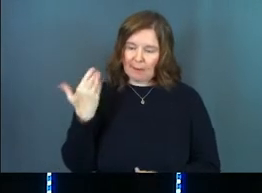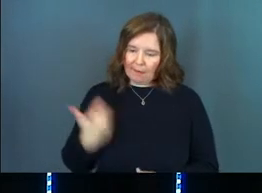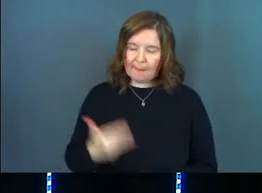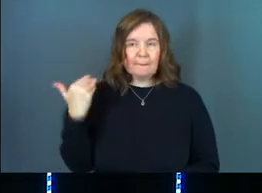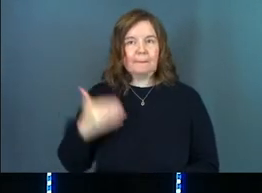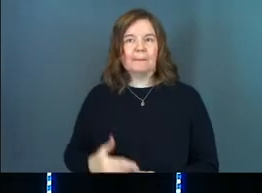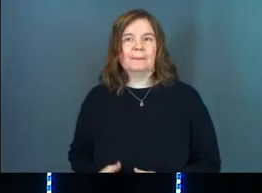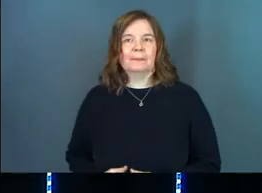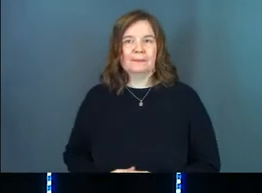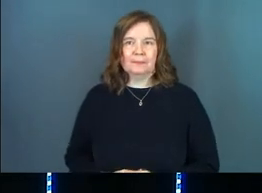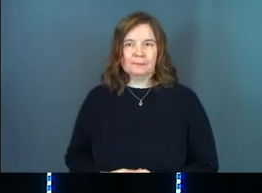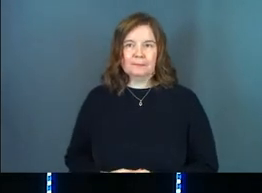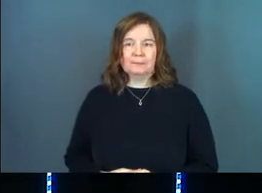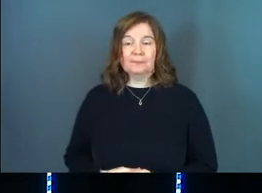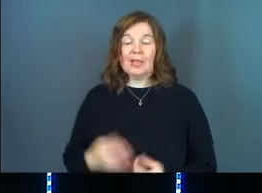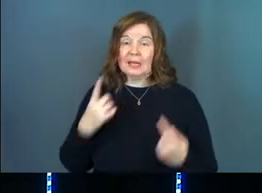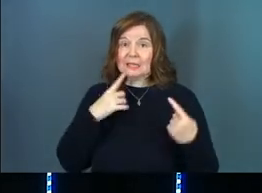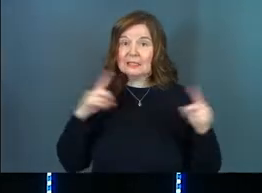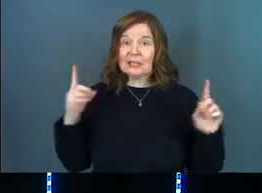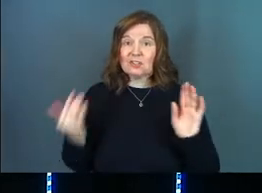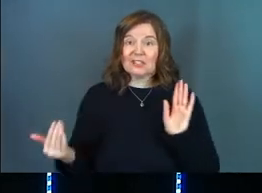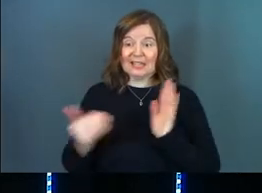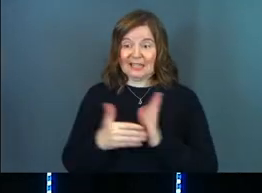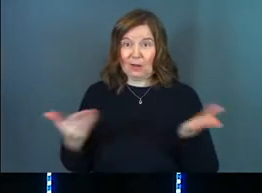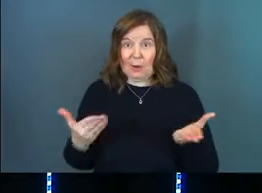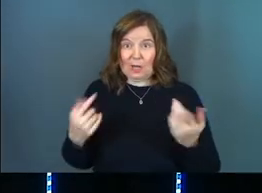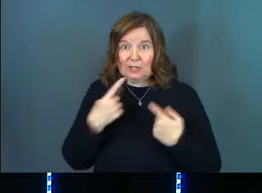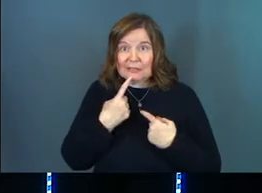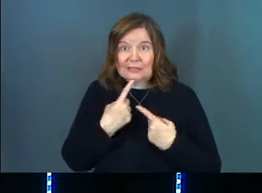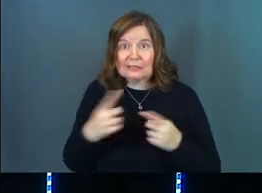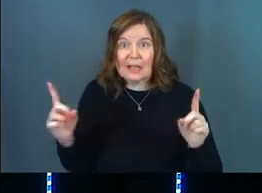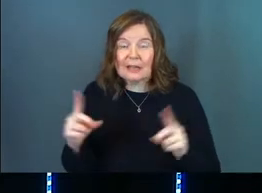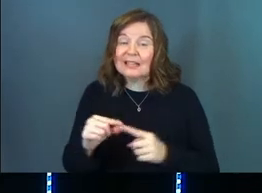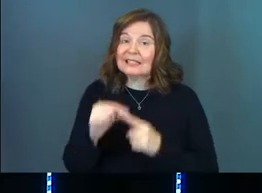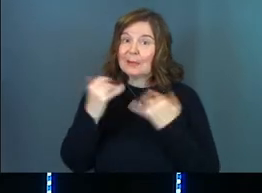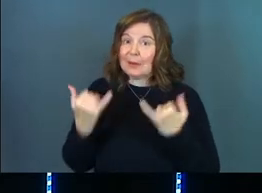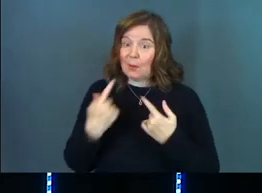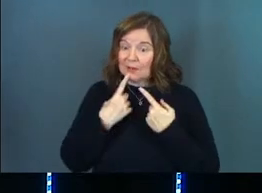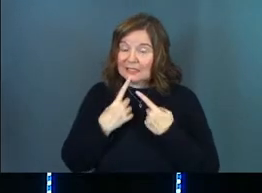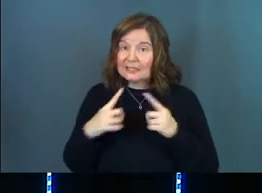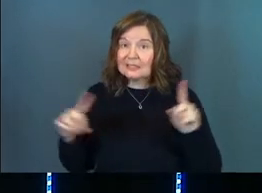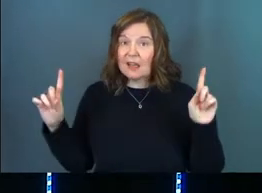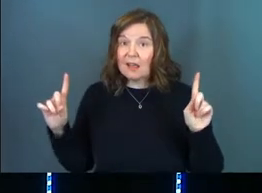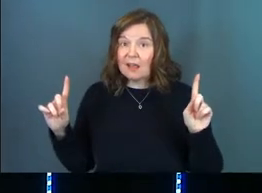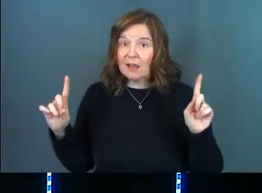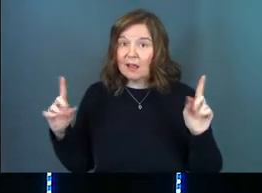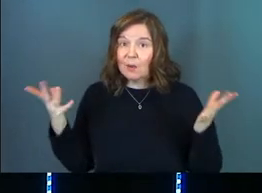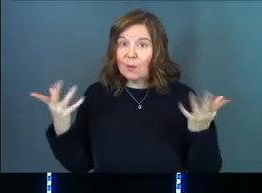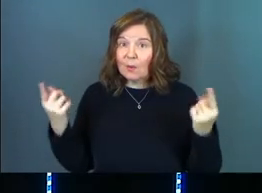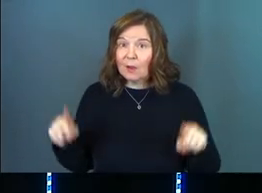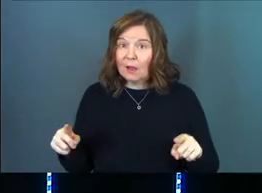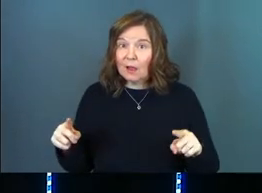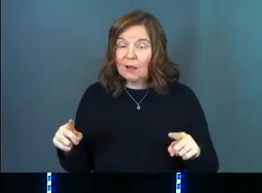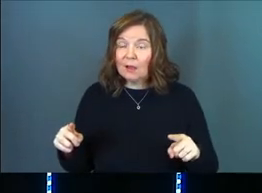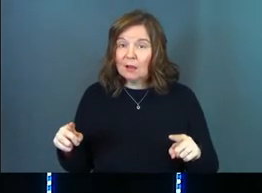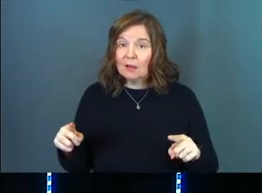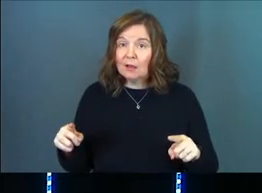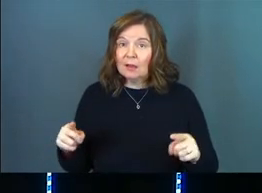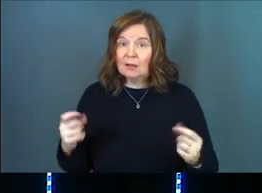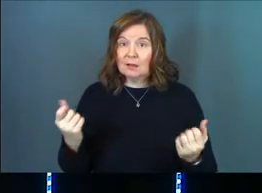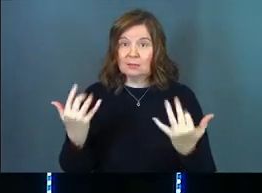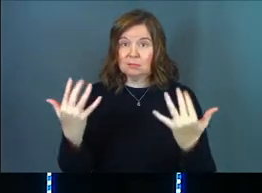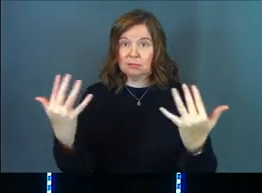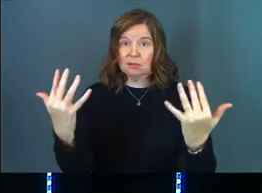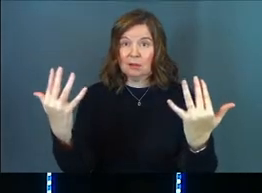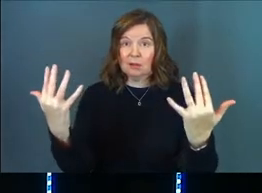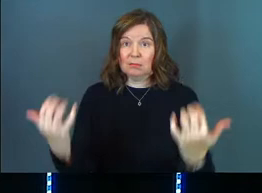I am. And he declares it again right here. Except this time that he declares it, they